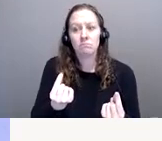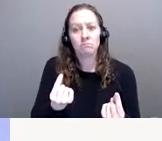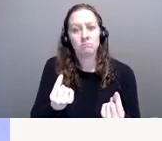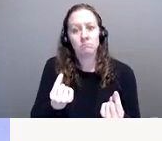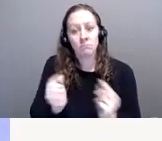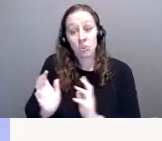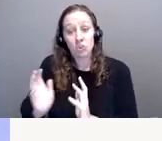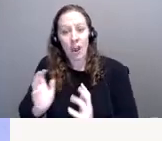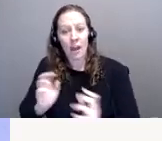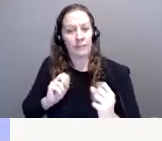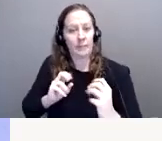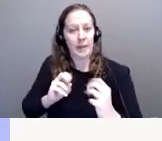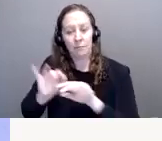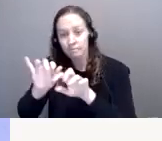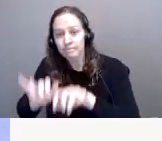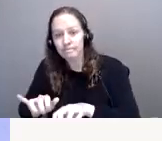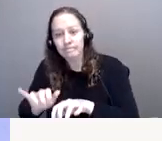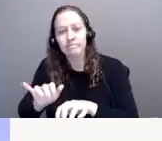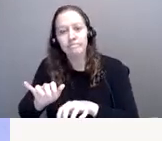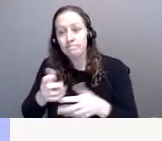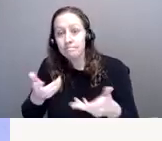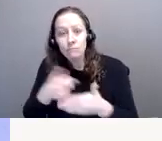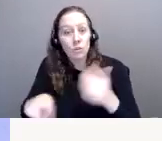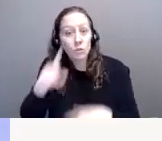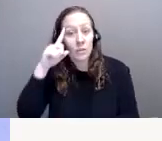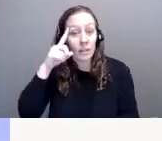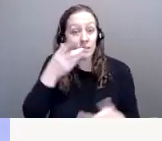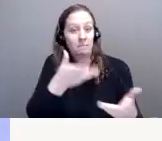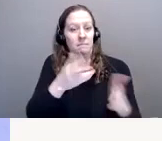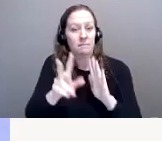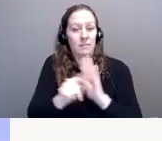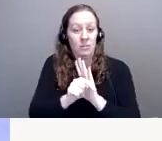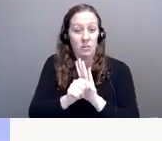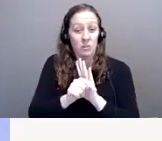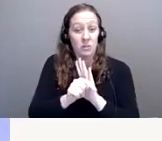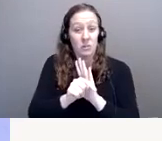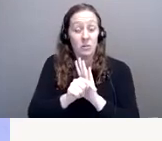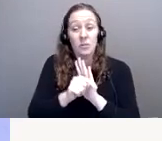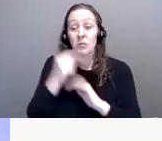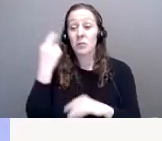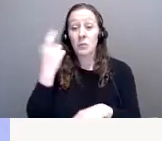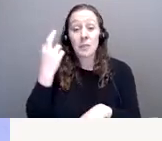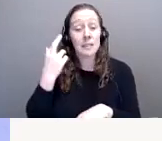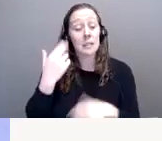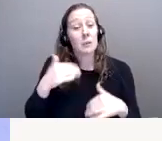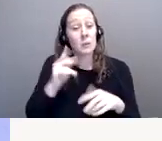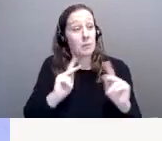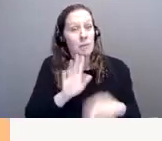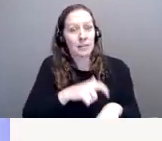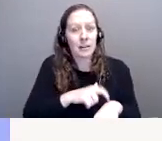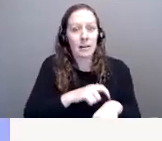chat box. We'd really like you to know, like to hear what you think about this. A lot of time and energy was put into this. So here we